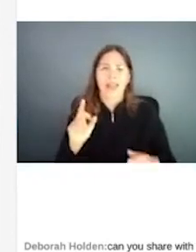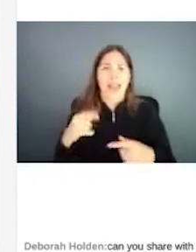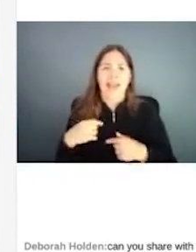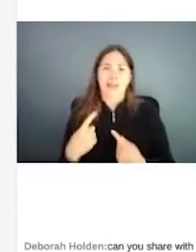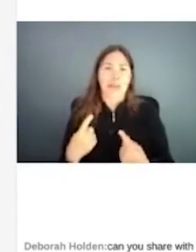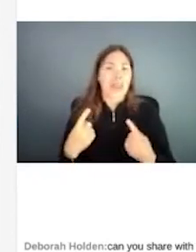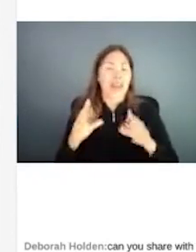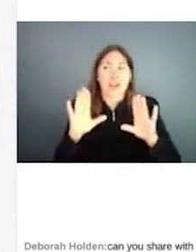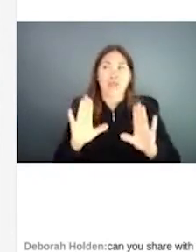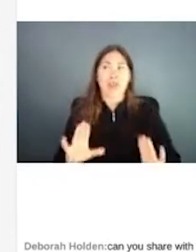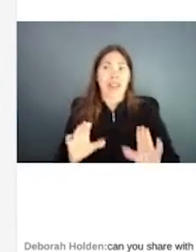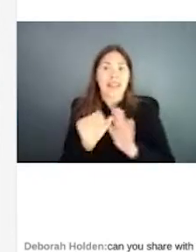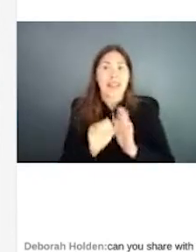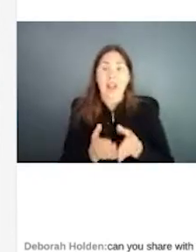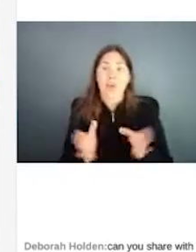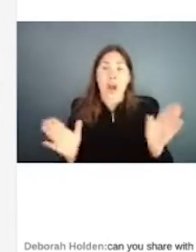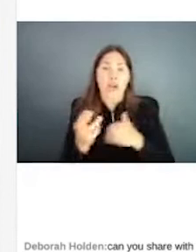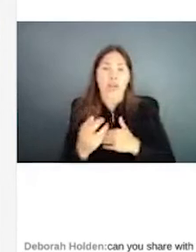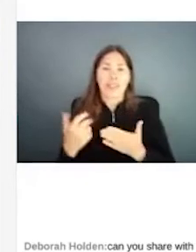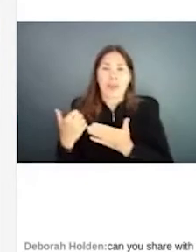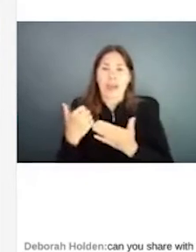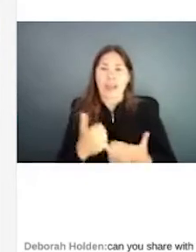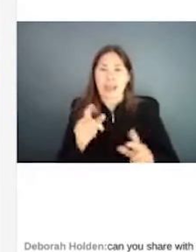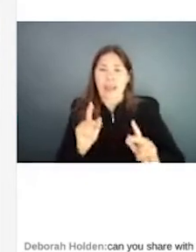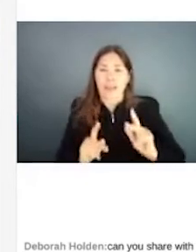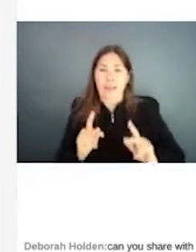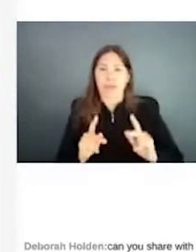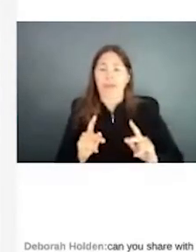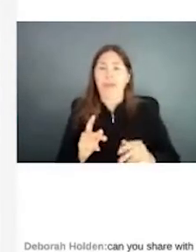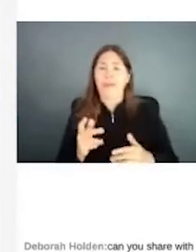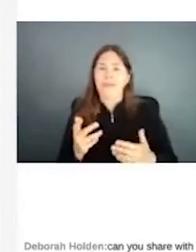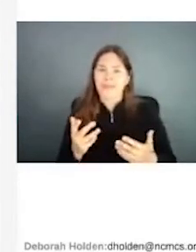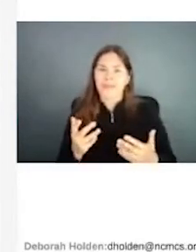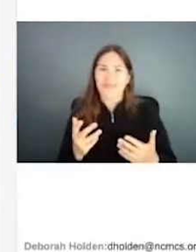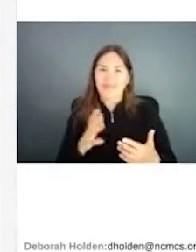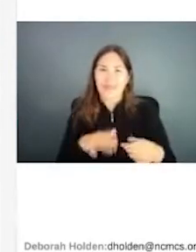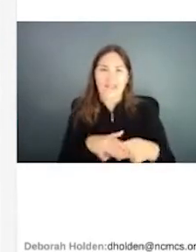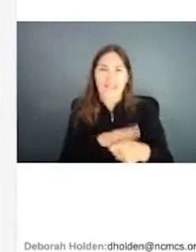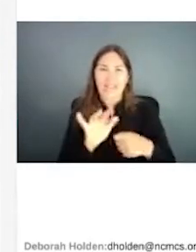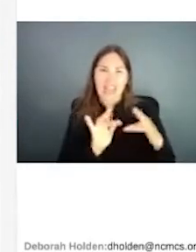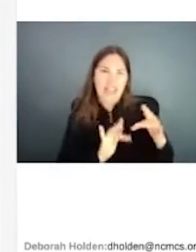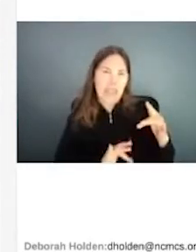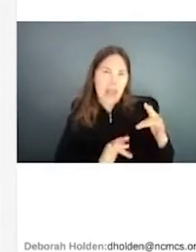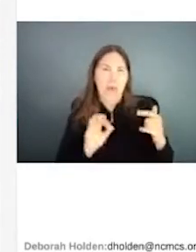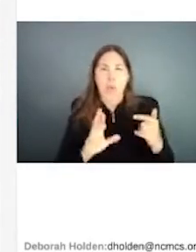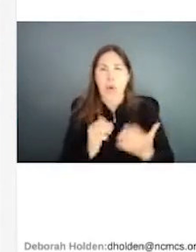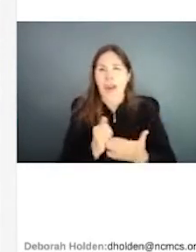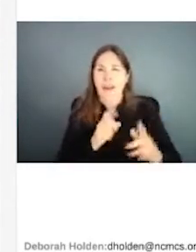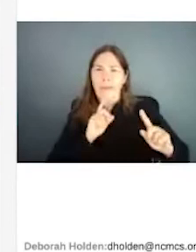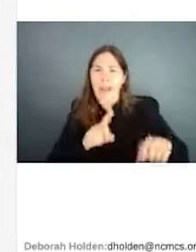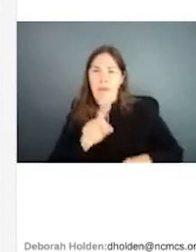statewide resource to help people to fill a gap or answer a question.